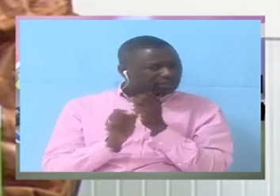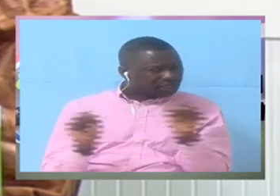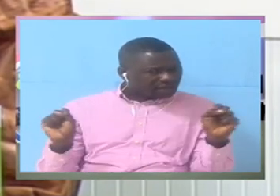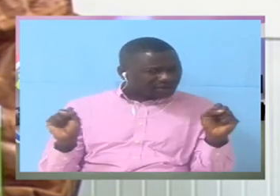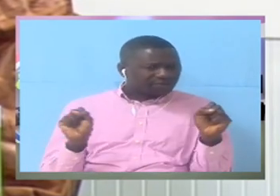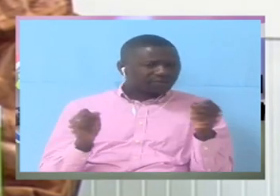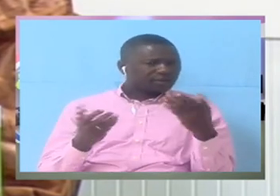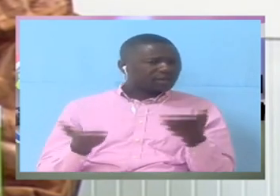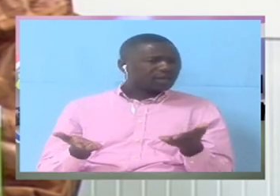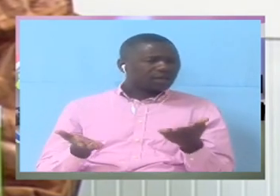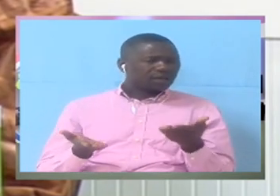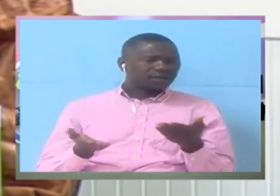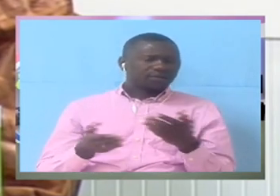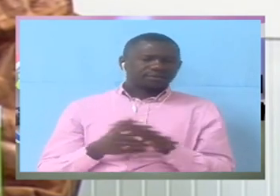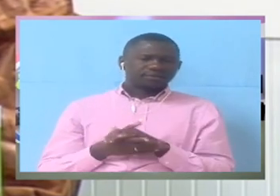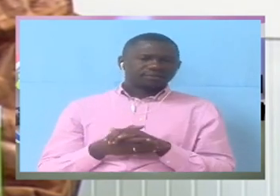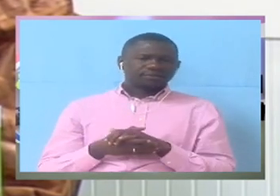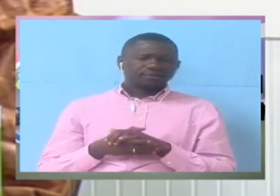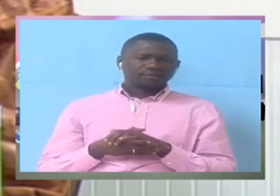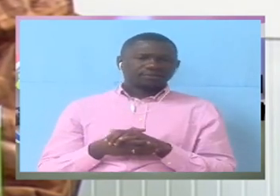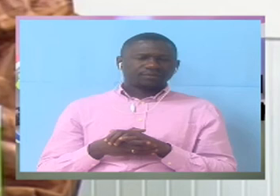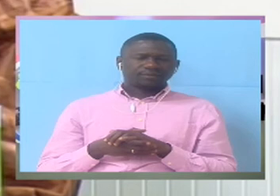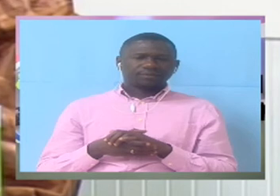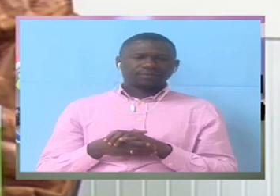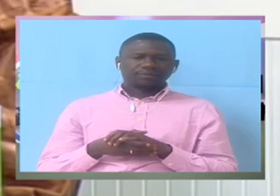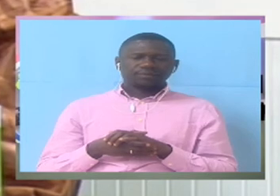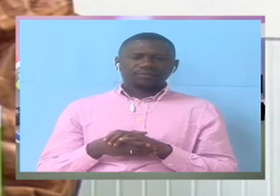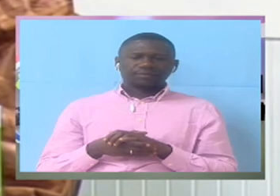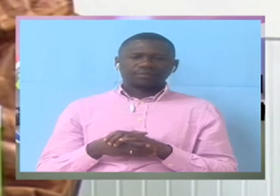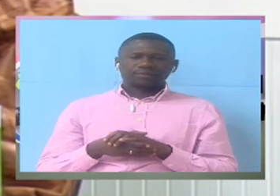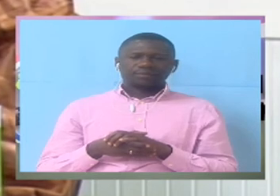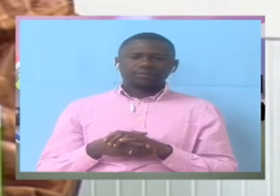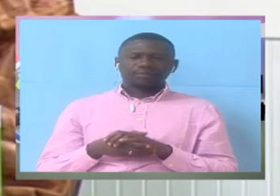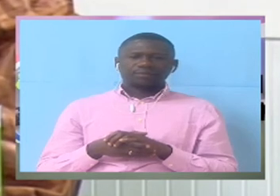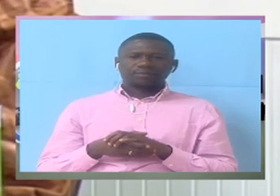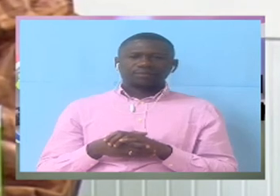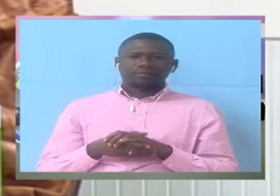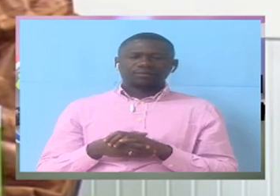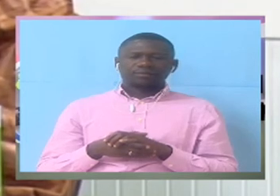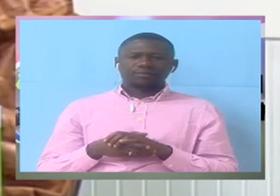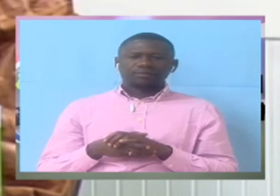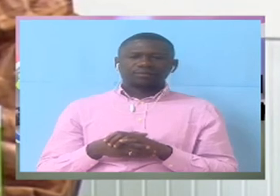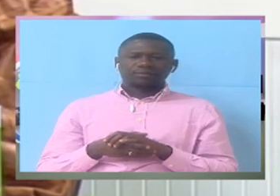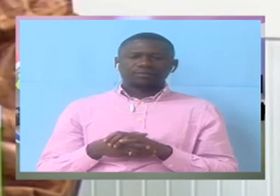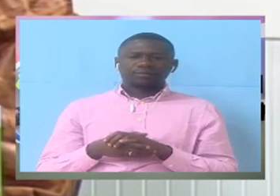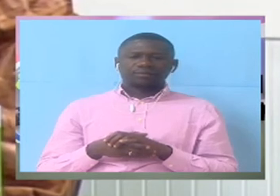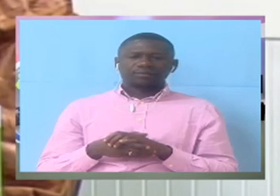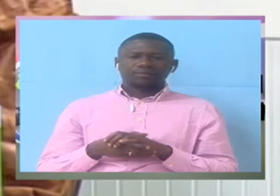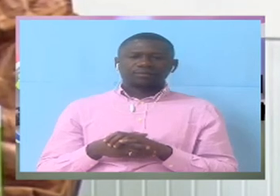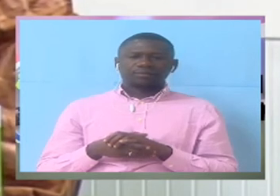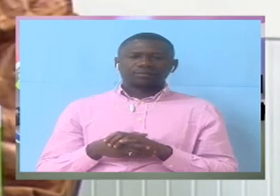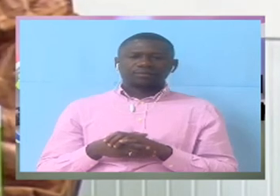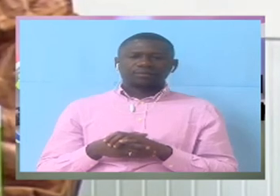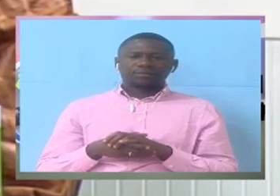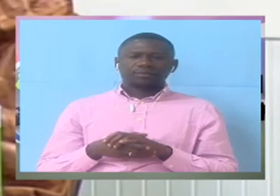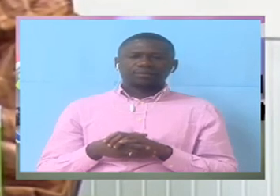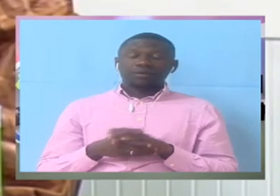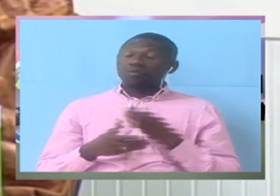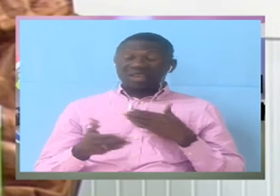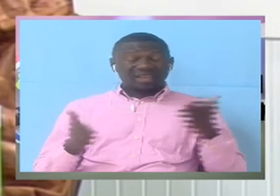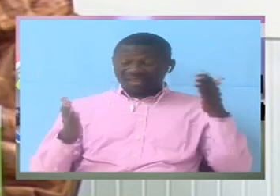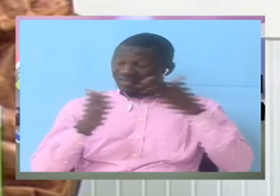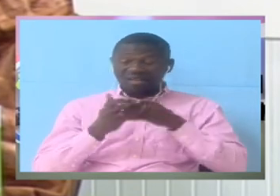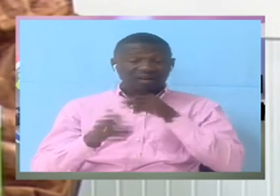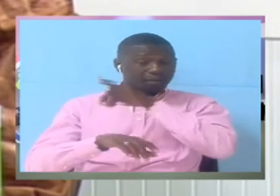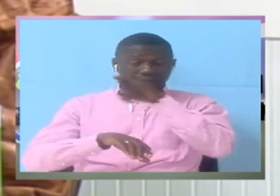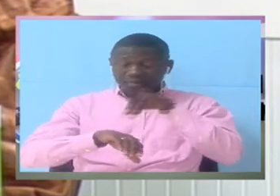is this something very clear? But hani je fana mom man na je de e ko ta mané kilo mem fo ma je de. But even there